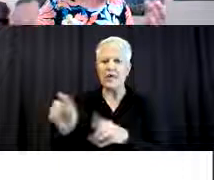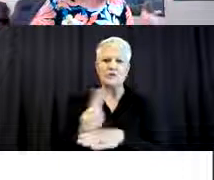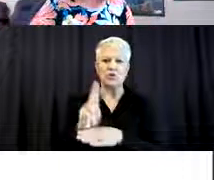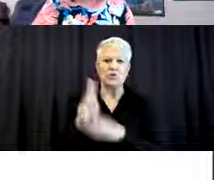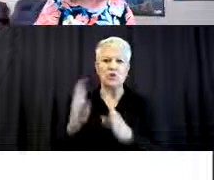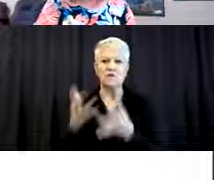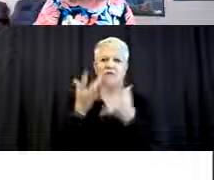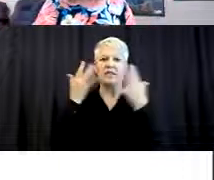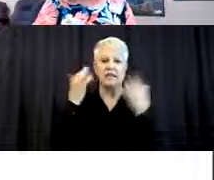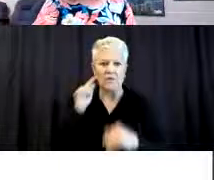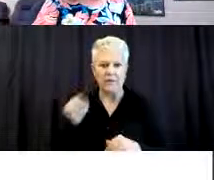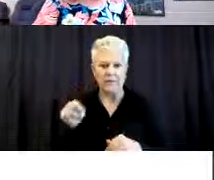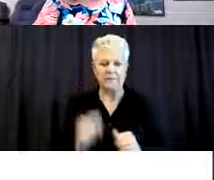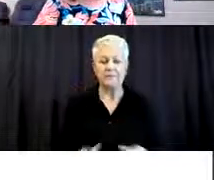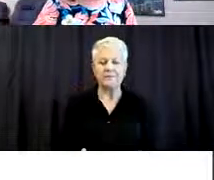user-friendly.